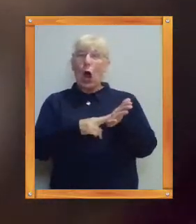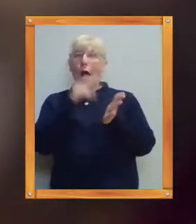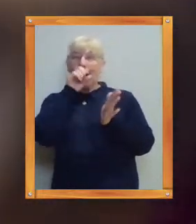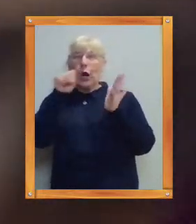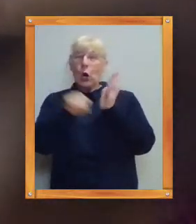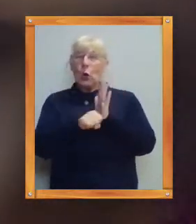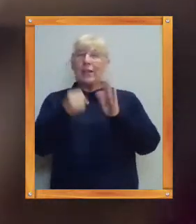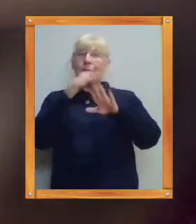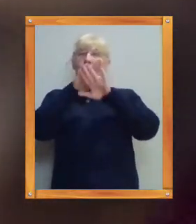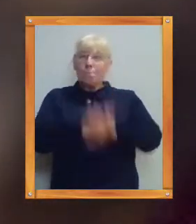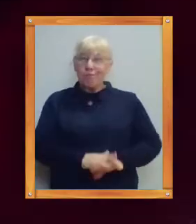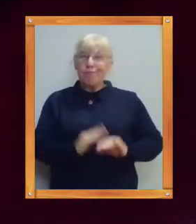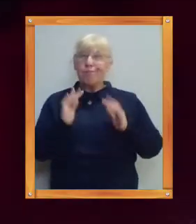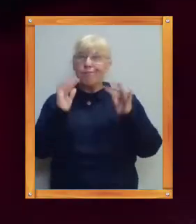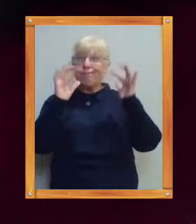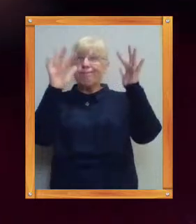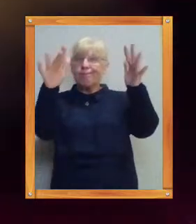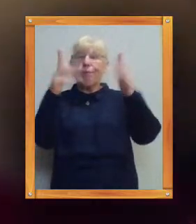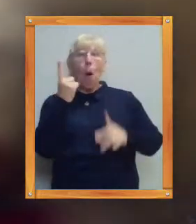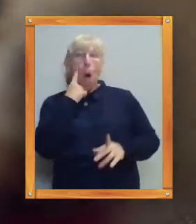us.